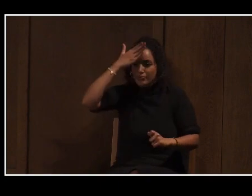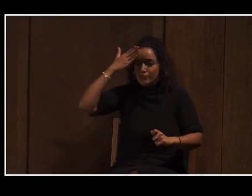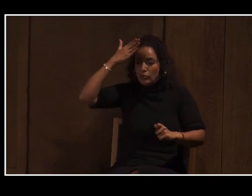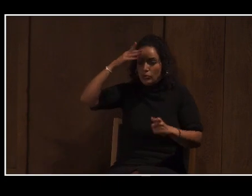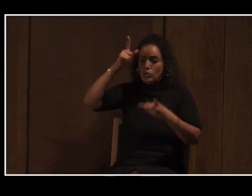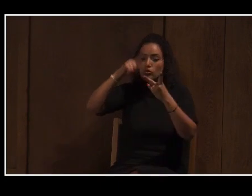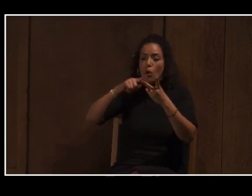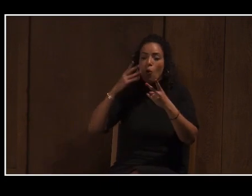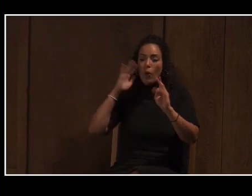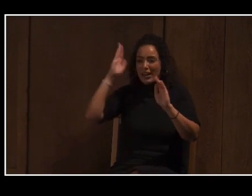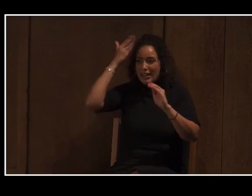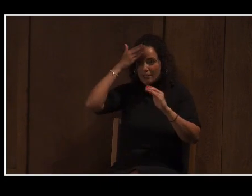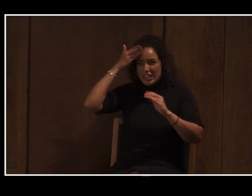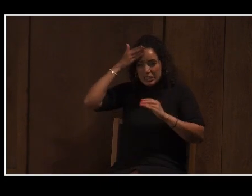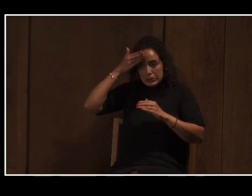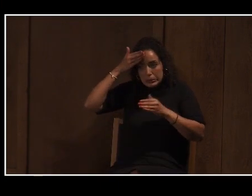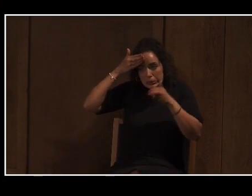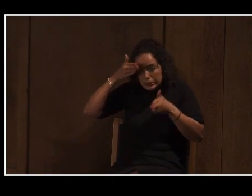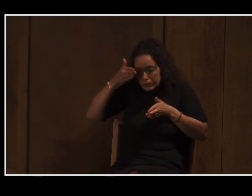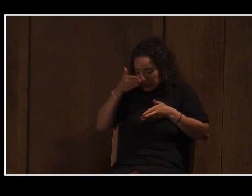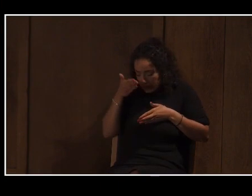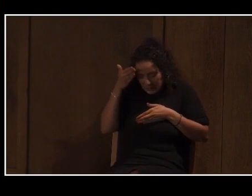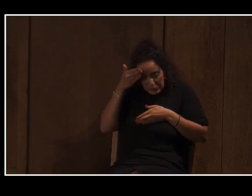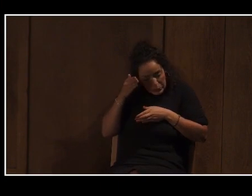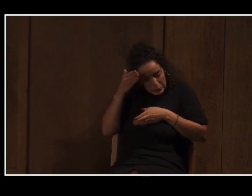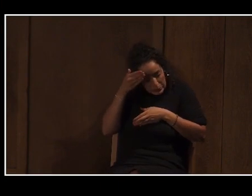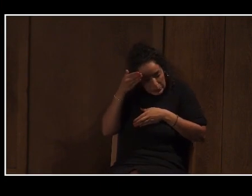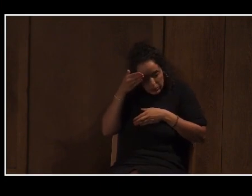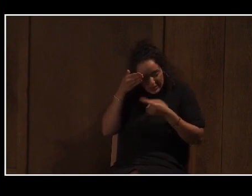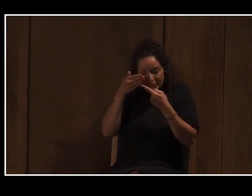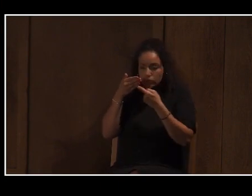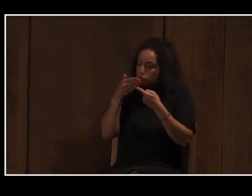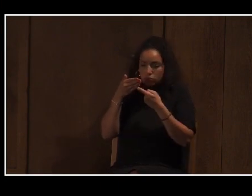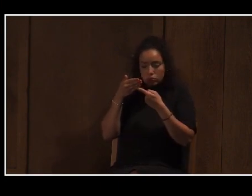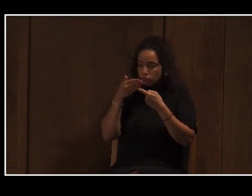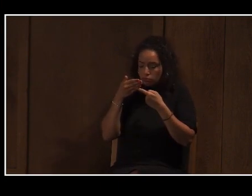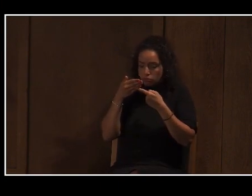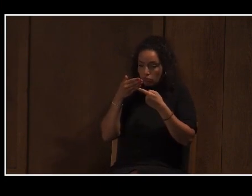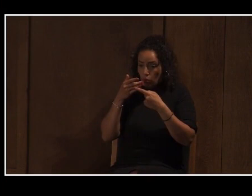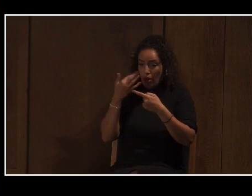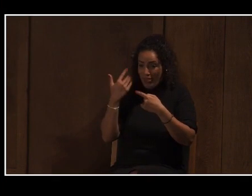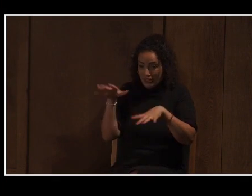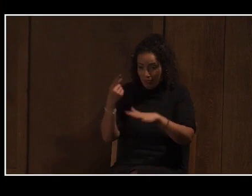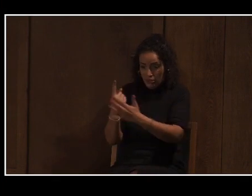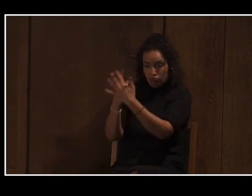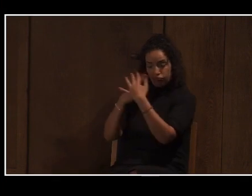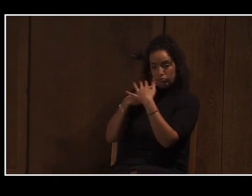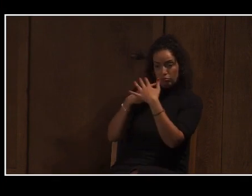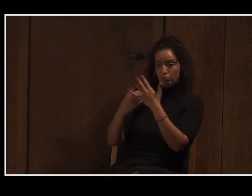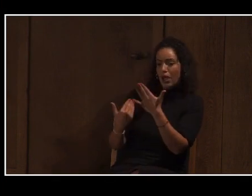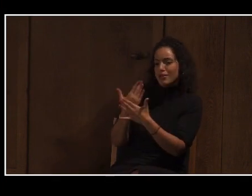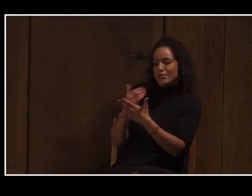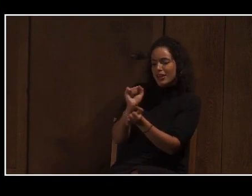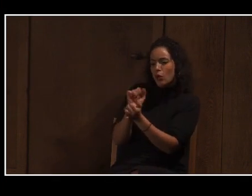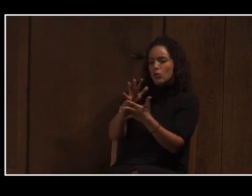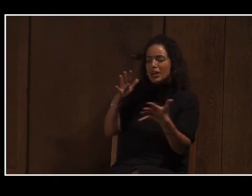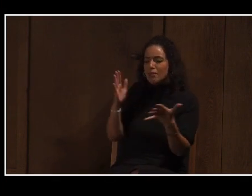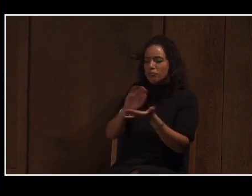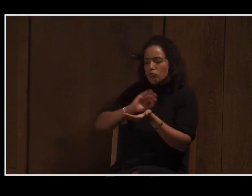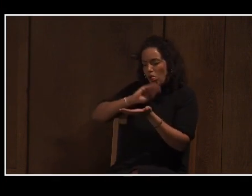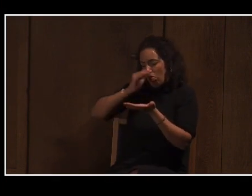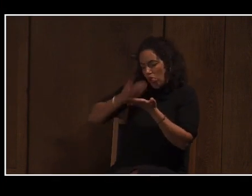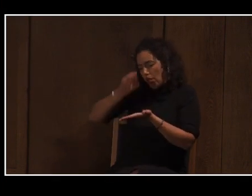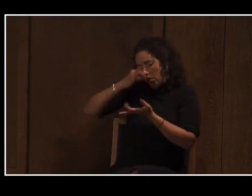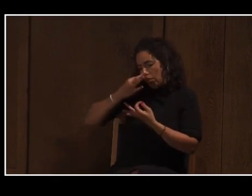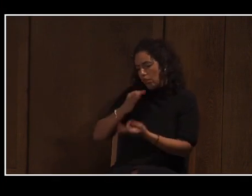to imagination, and when our imagination has been sequestered by more neoliberal, capitalistic, corporate agendas? One of the